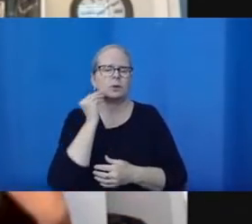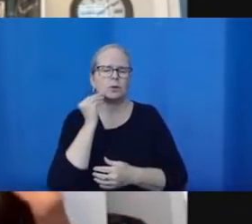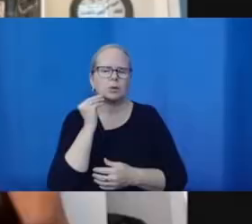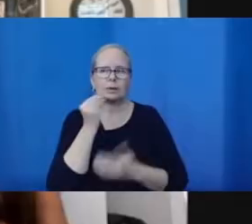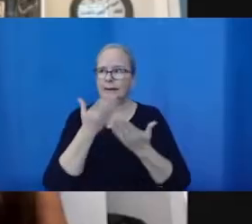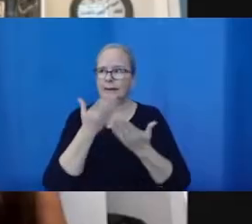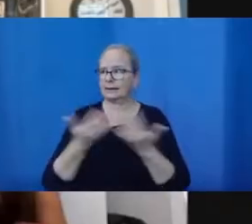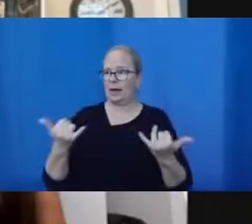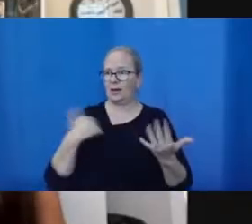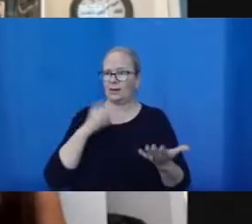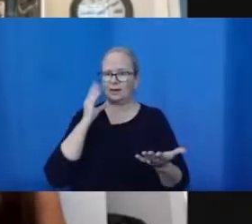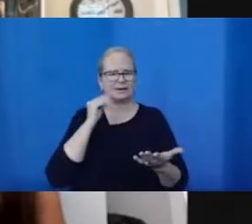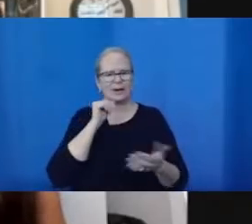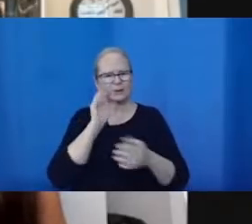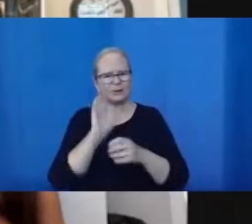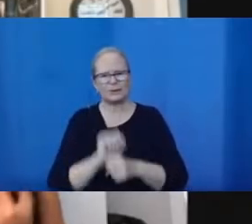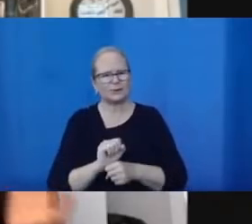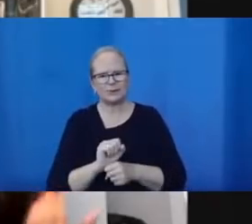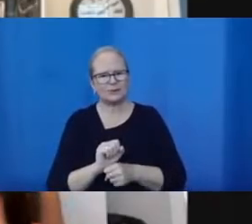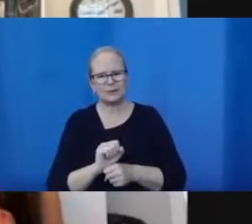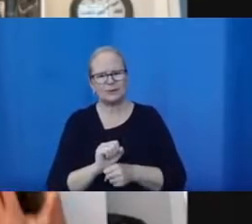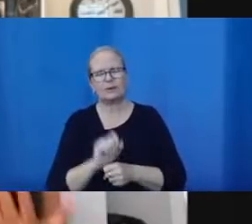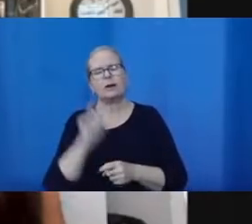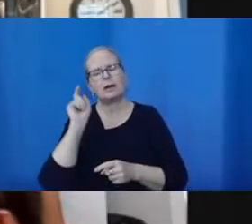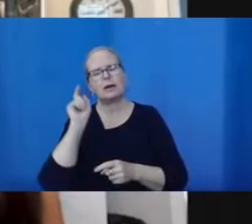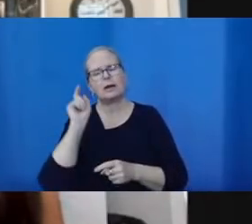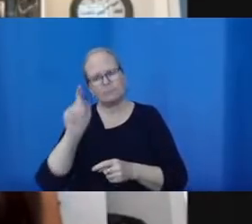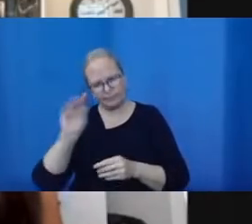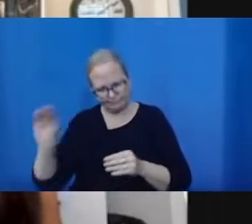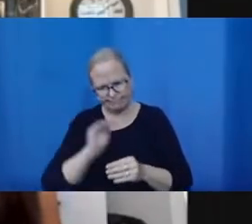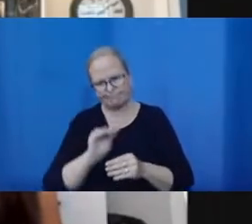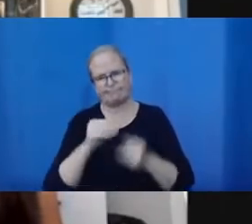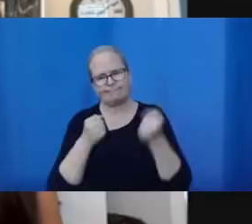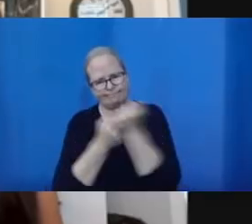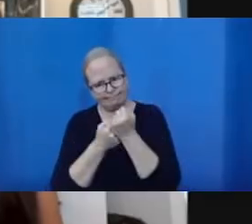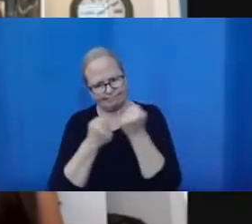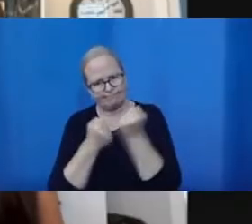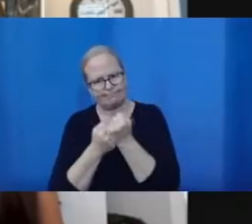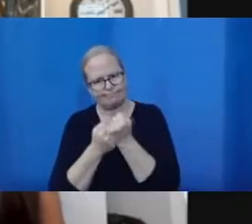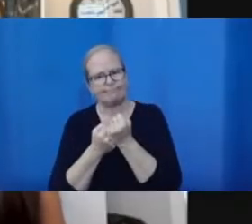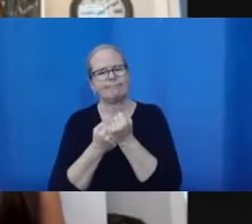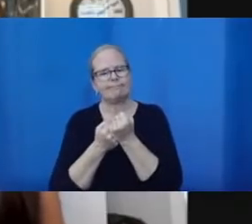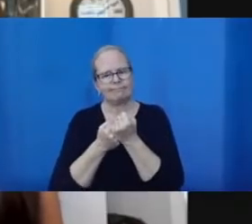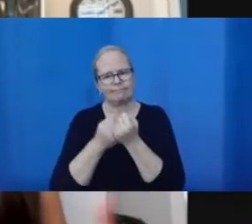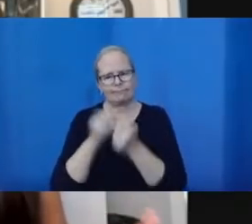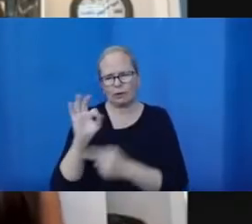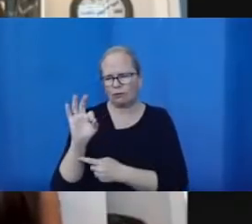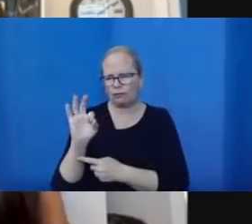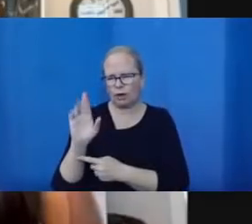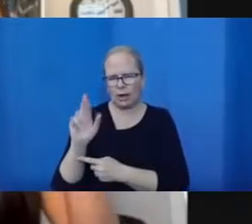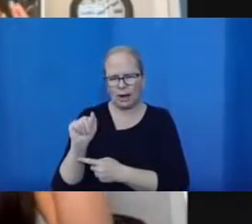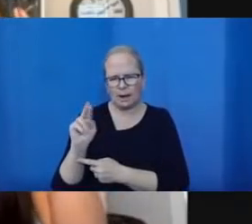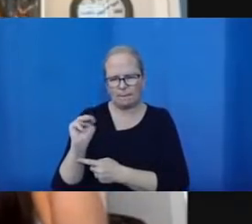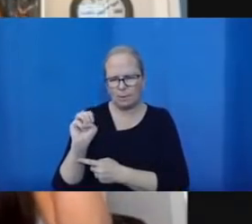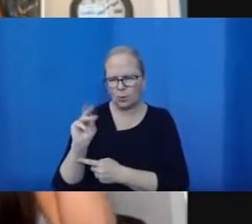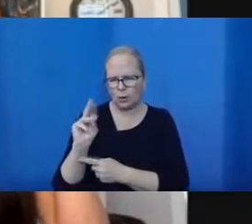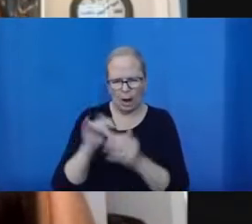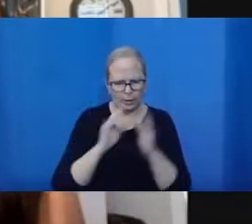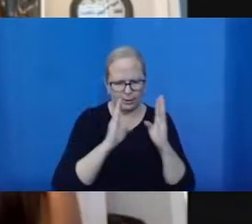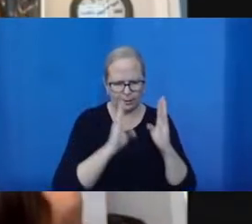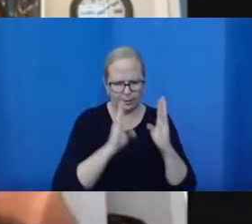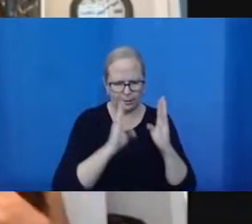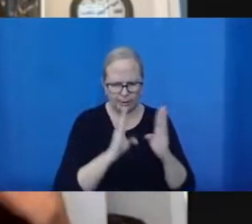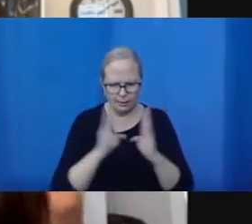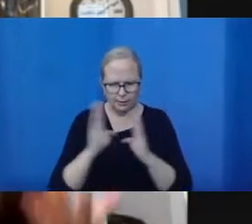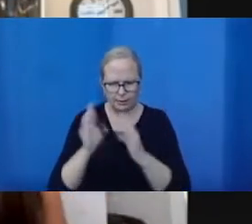or when we're professionally trying to comfort people. I mean, obviously we have different tools that we'll suggest versus if you're, with your family at the dinner table and